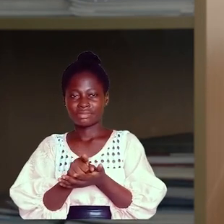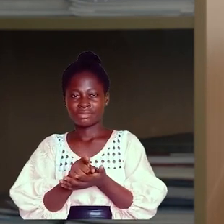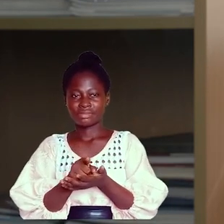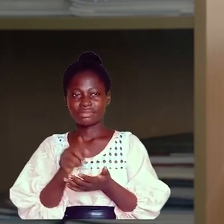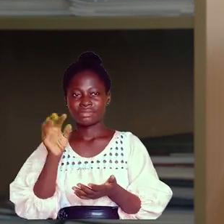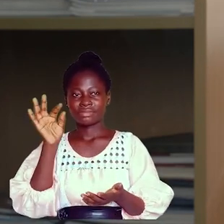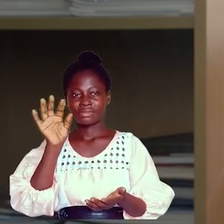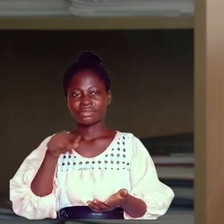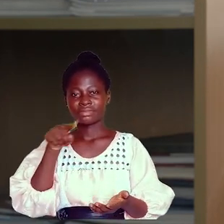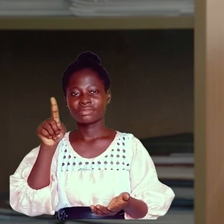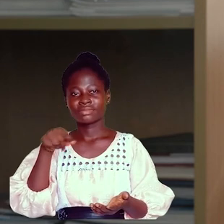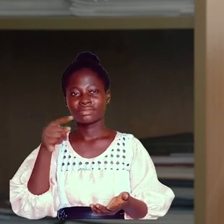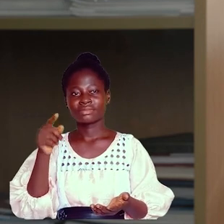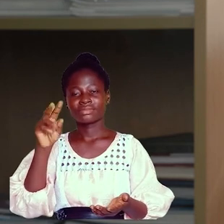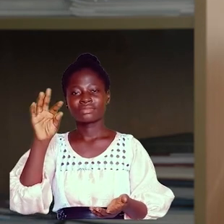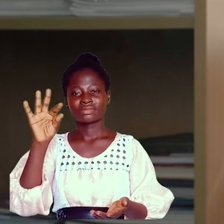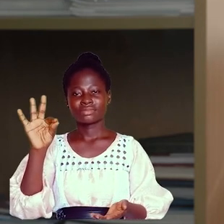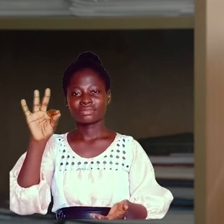message,